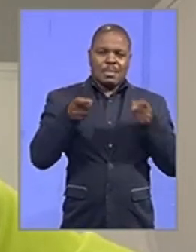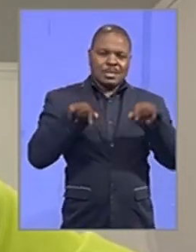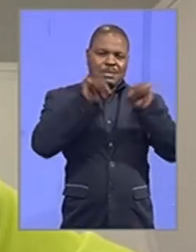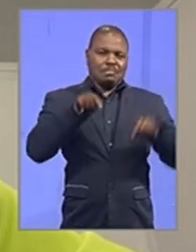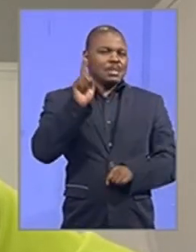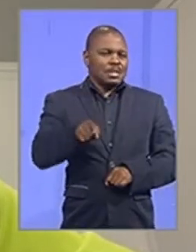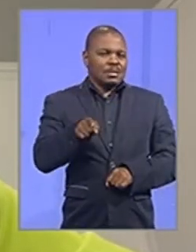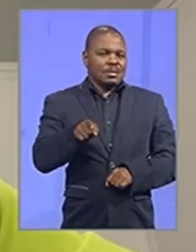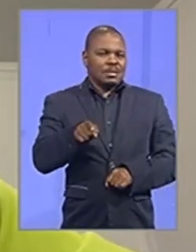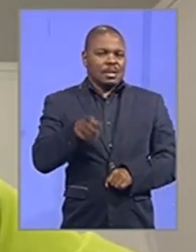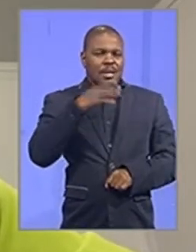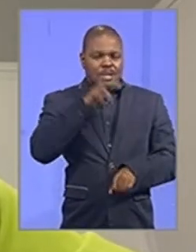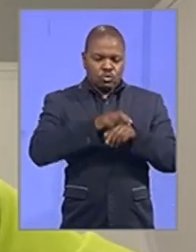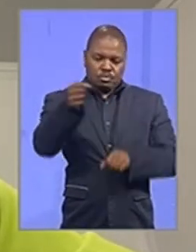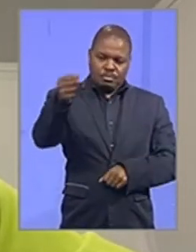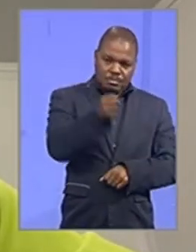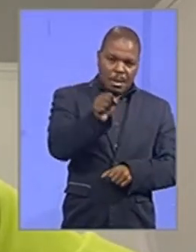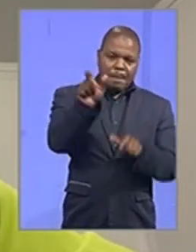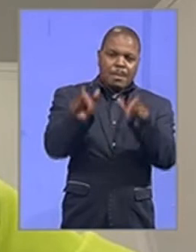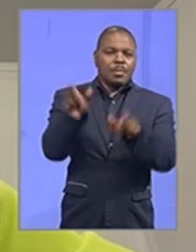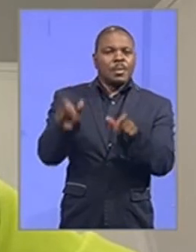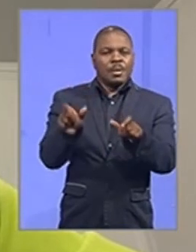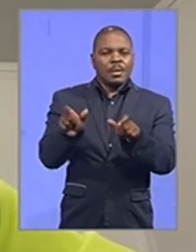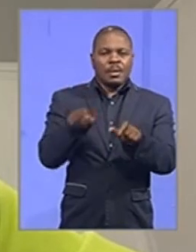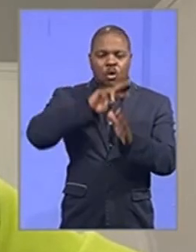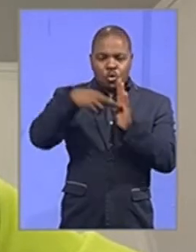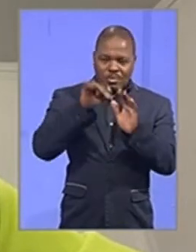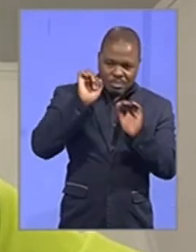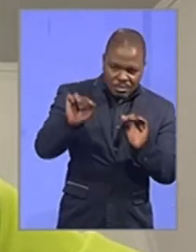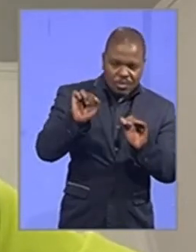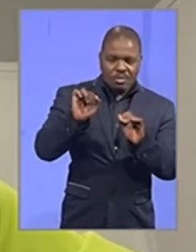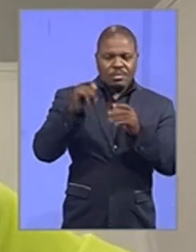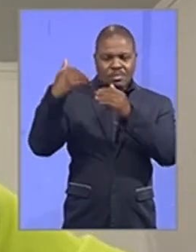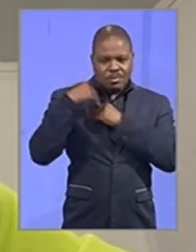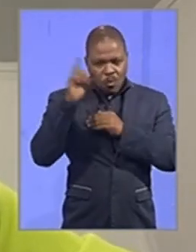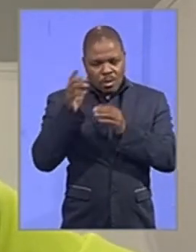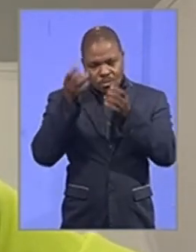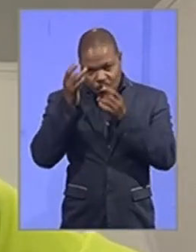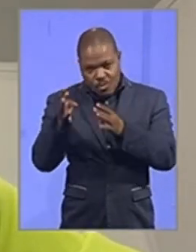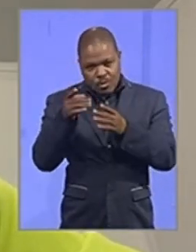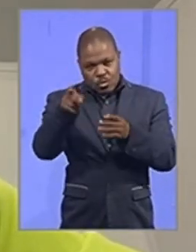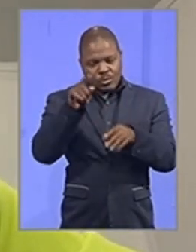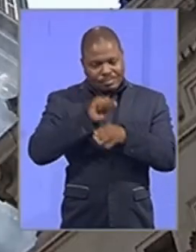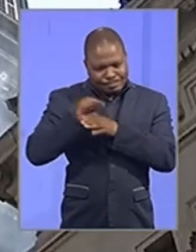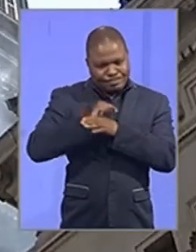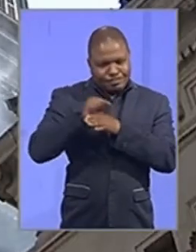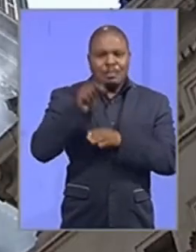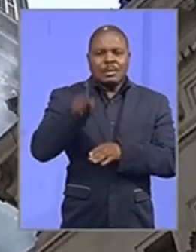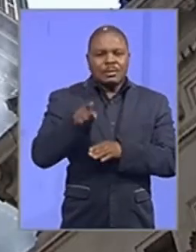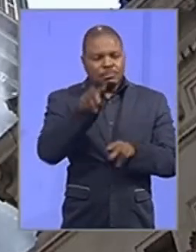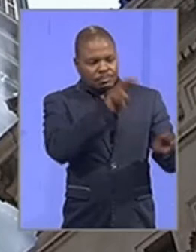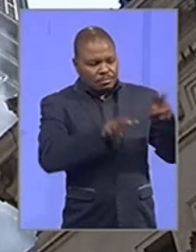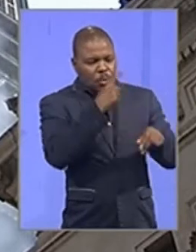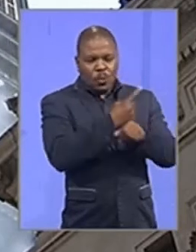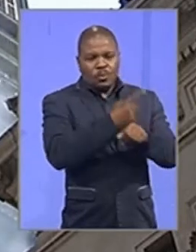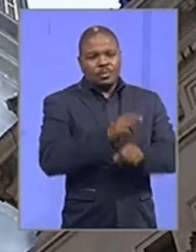people in writing as to what their roles and responsibilities are, go on for the necessary training. Kotsi ye e